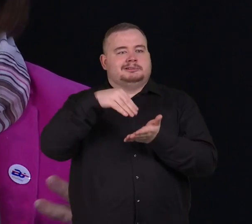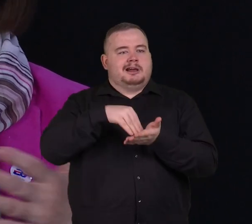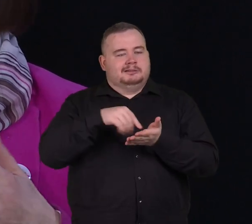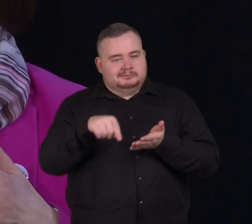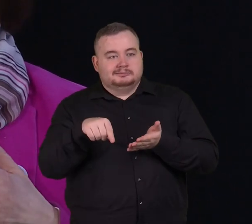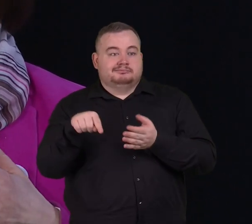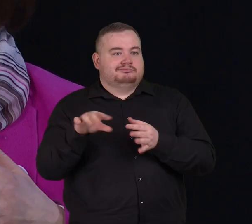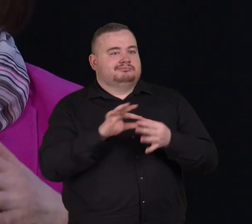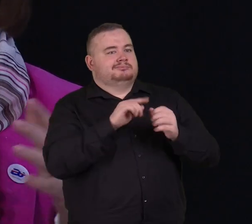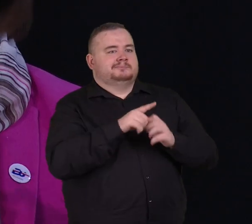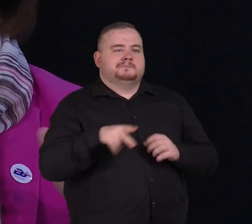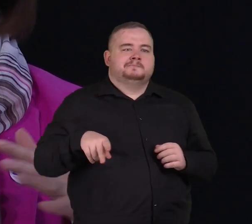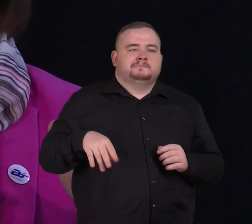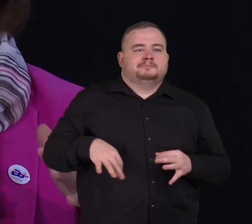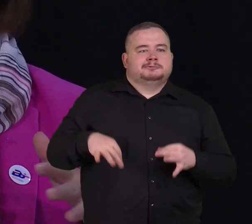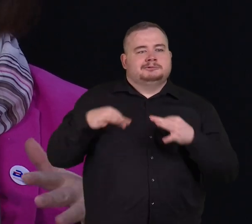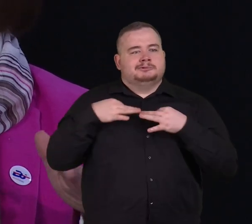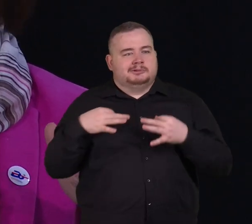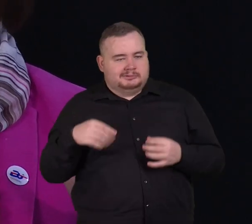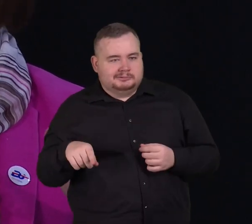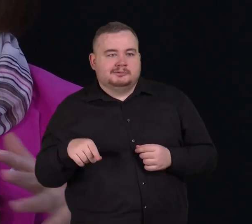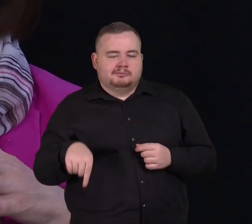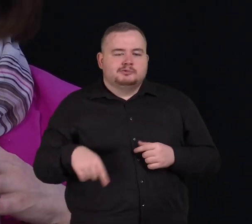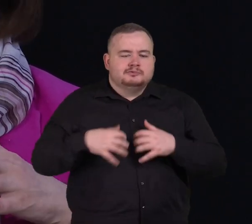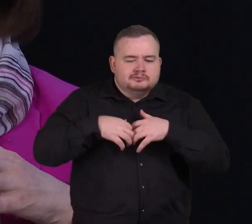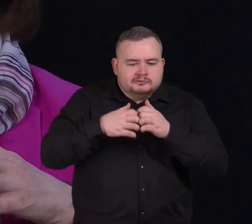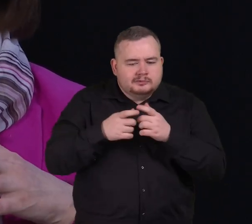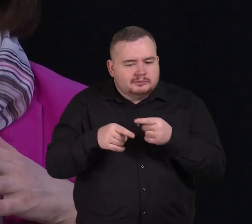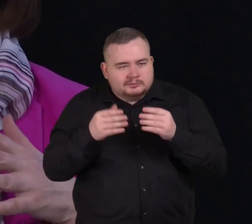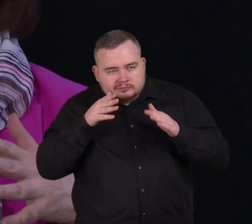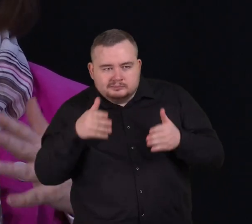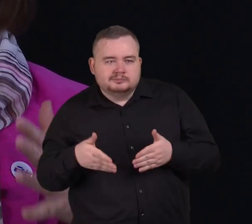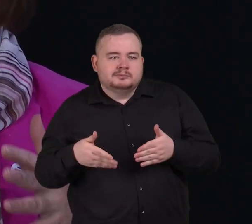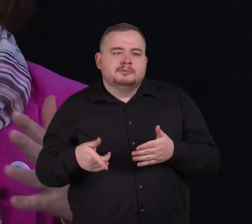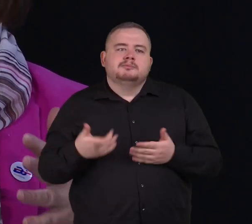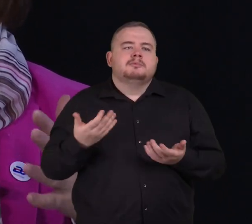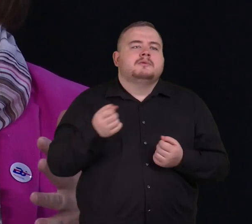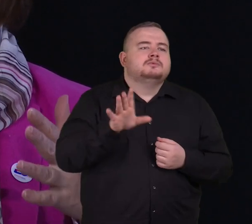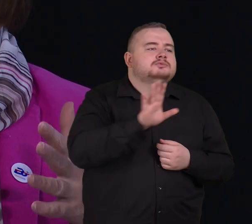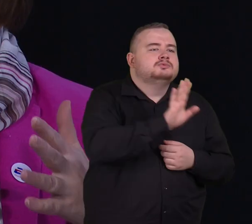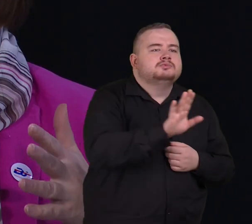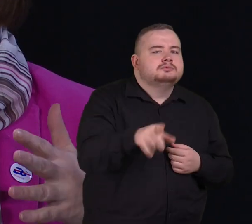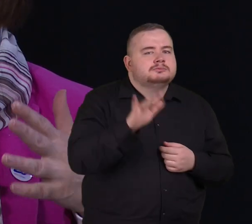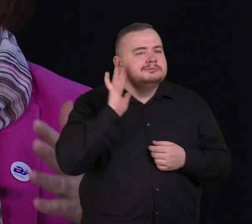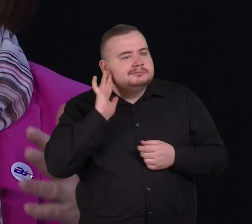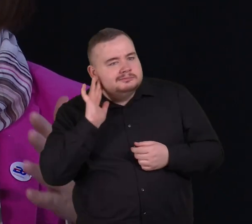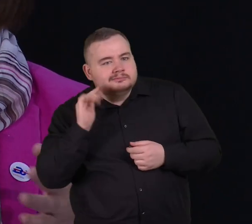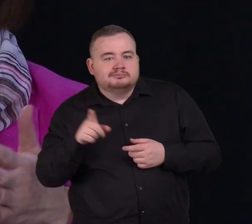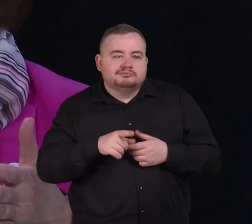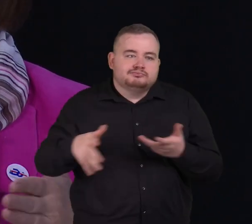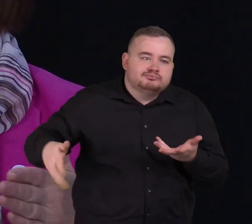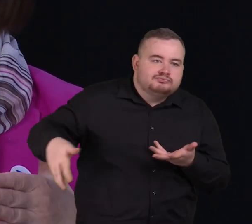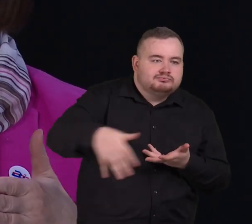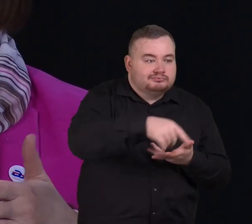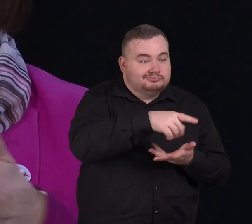we create such a program, and now we have the 3rd edition of this program, we ask what are the problems, the main